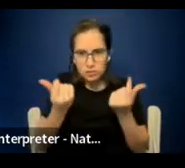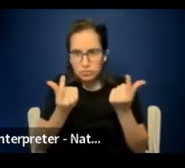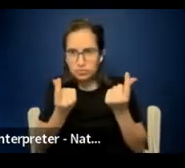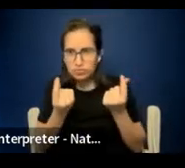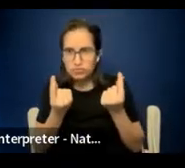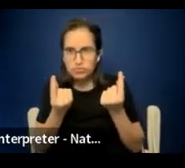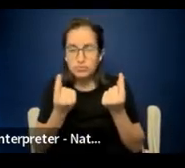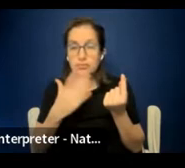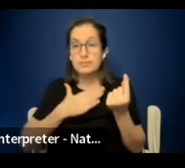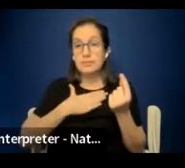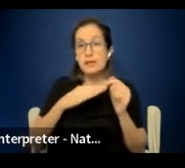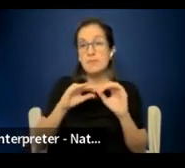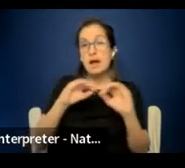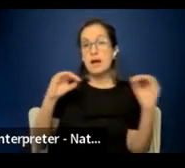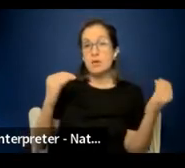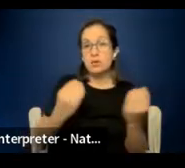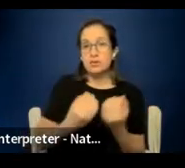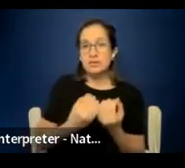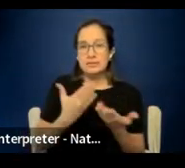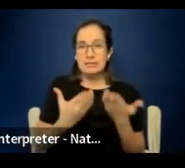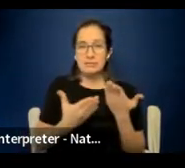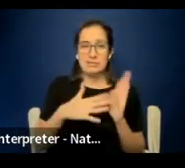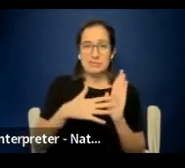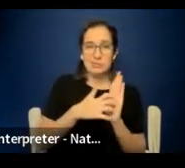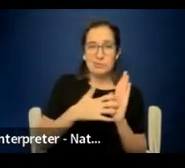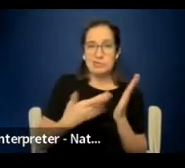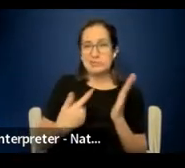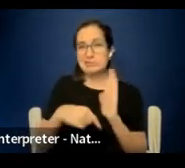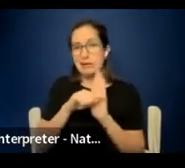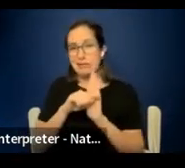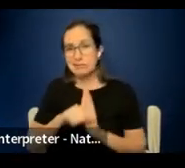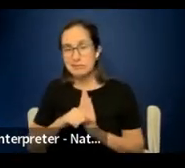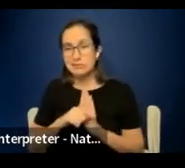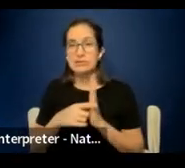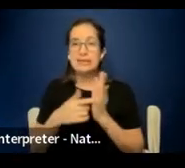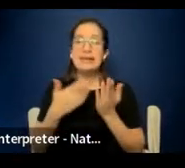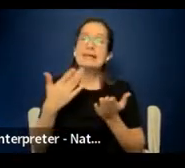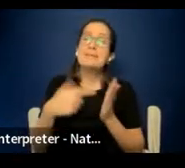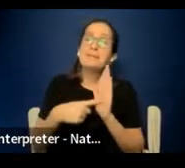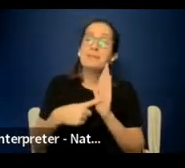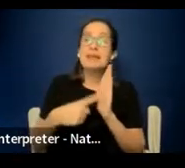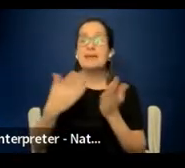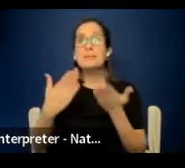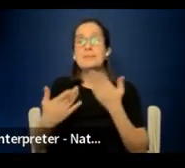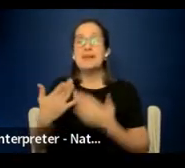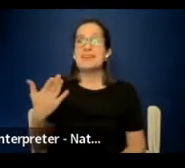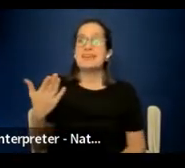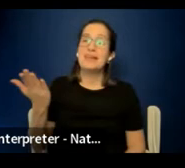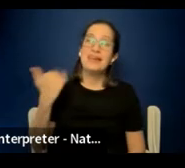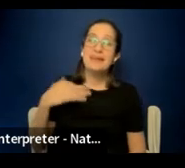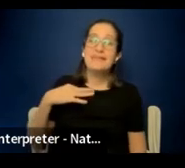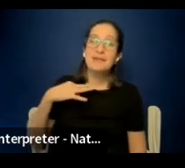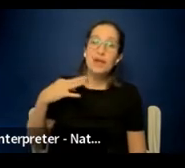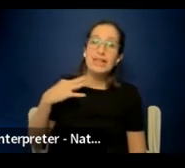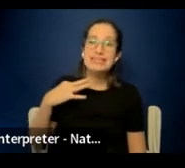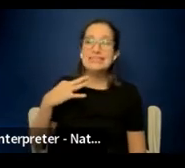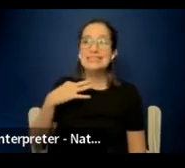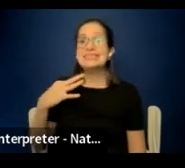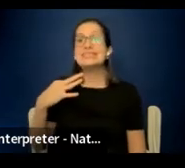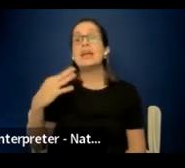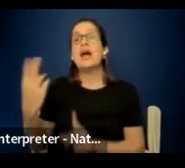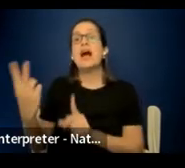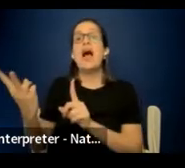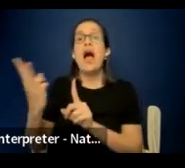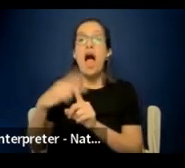your organization. Maybe bringing on volunteers within your organization is a really tedious paper process, and somebody has to go through a